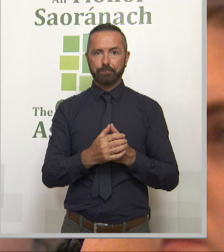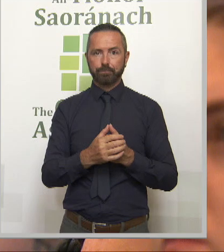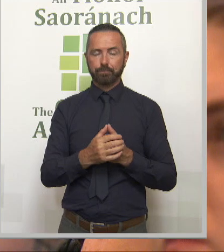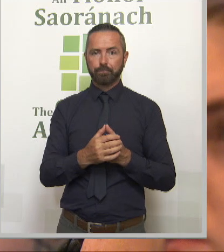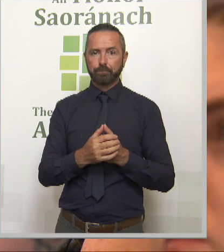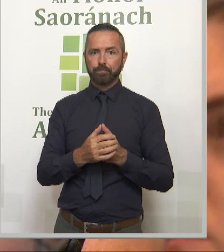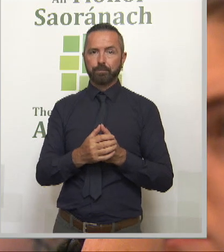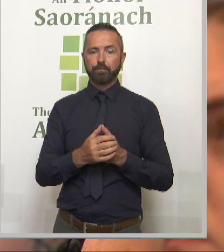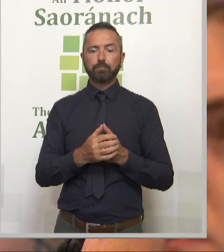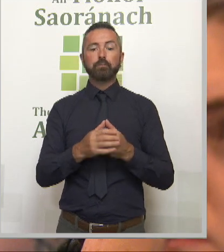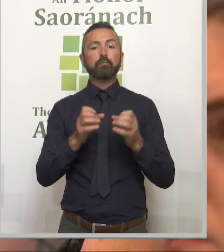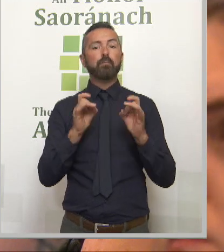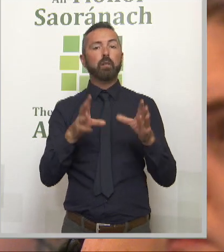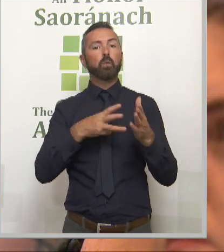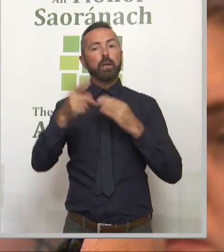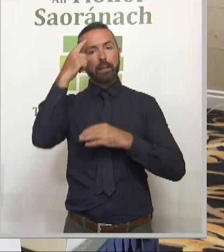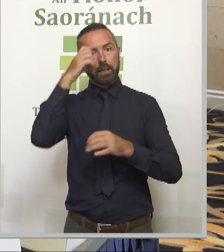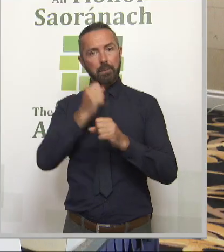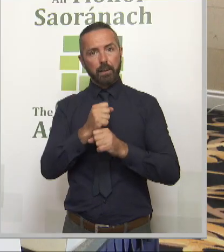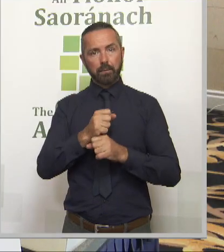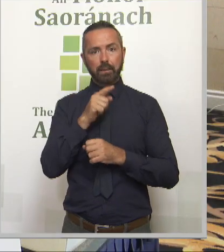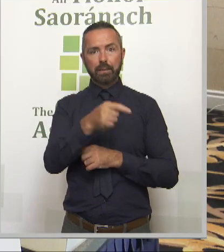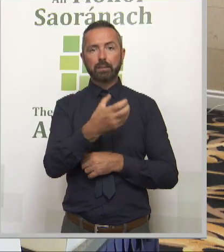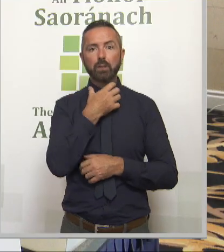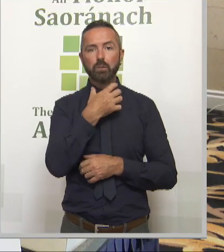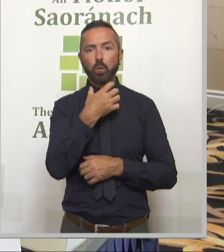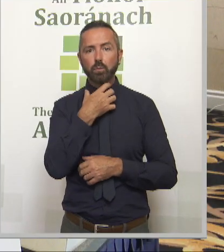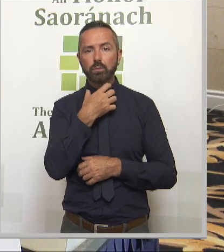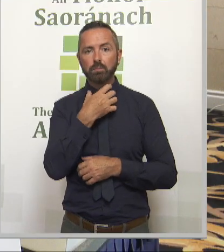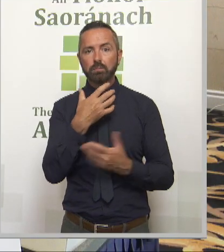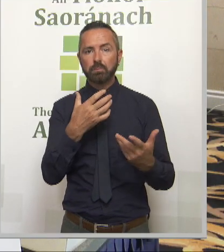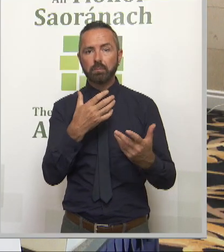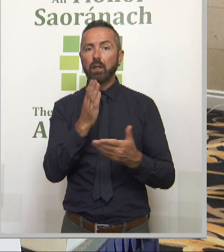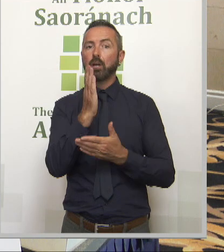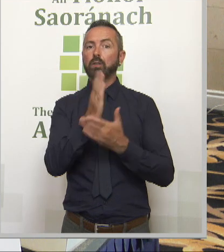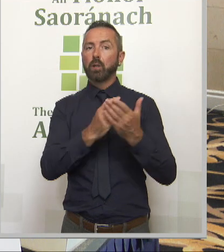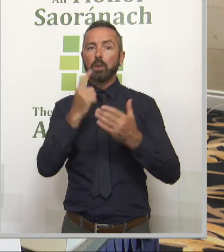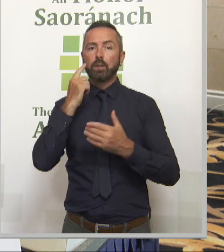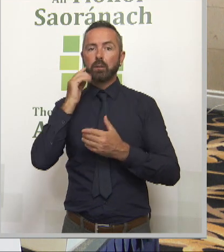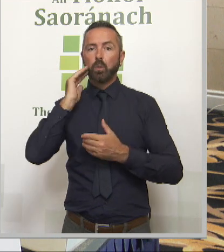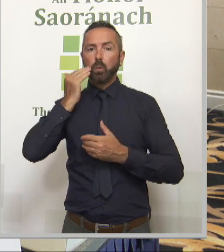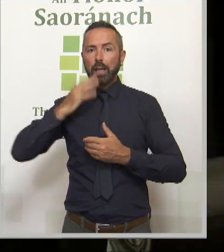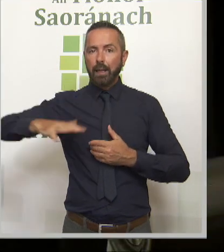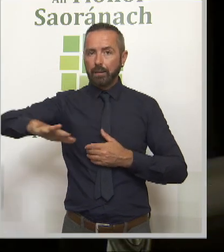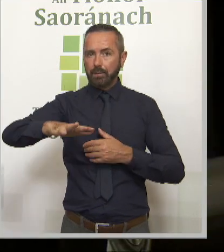And of course, when you bring that back to think about our toads, this means that some of the wetland areas that it needs to live and feed and